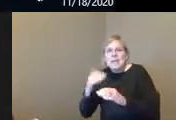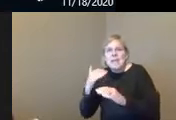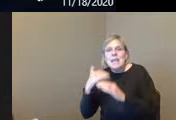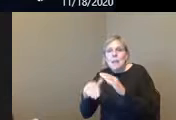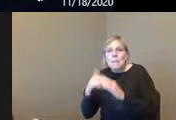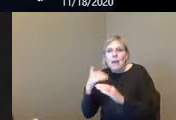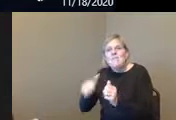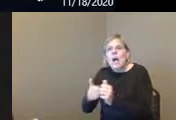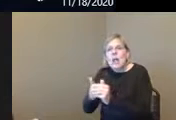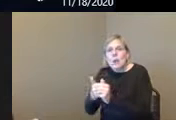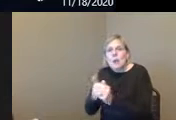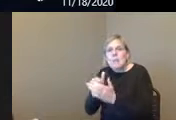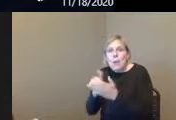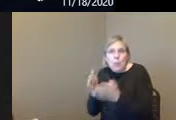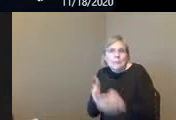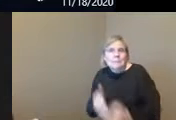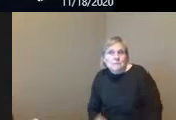follow up that way.